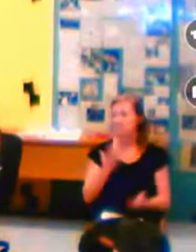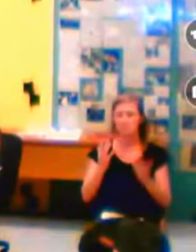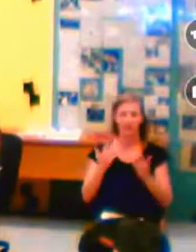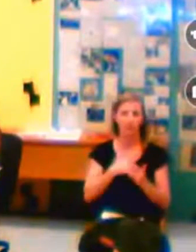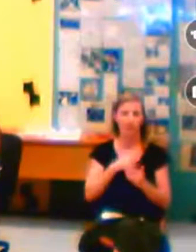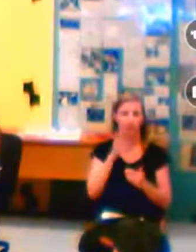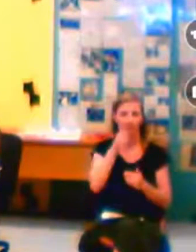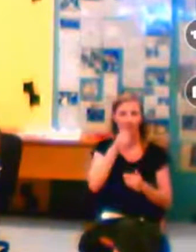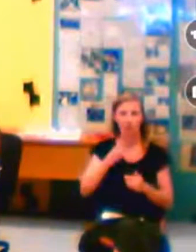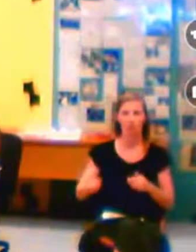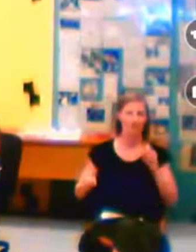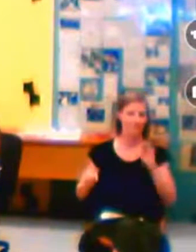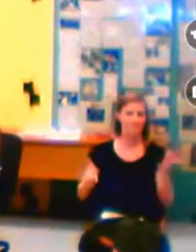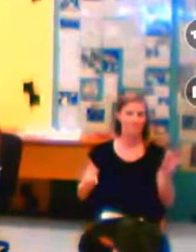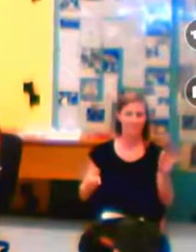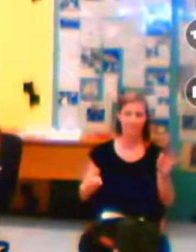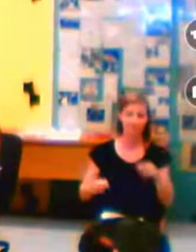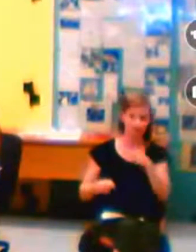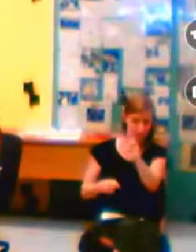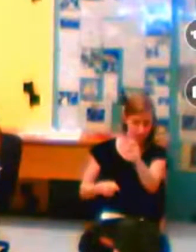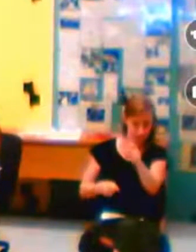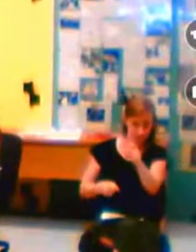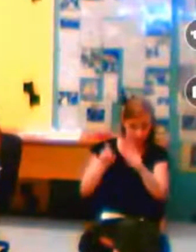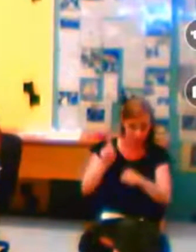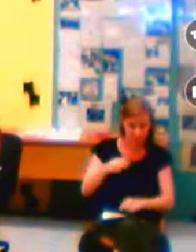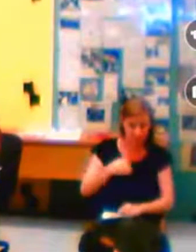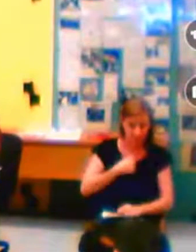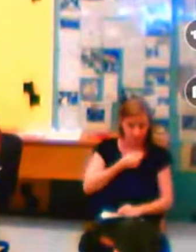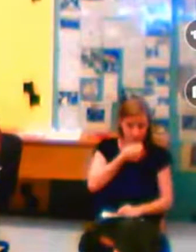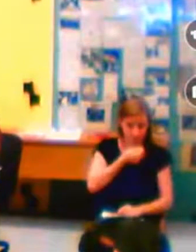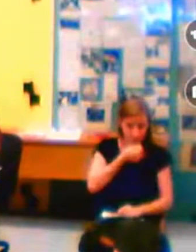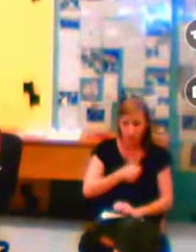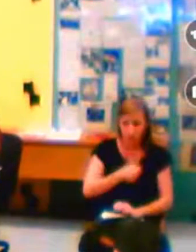Not sure why that's got way worse.